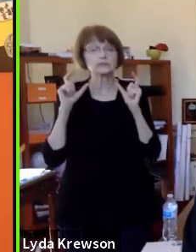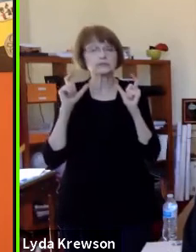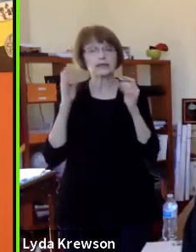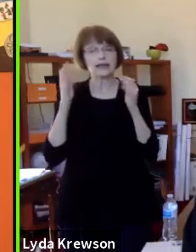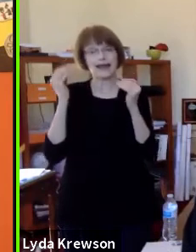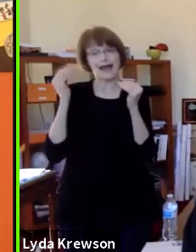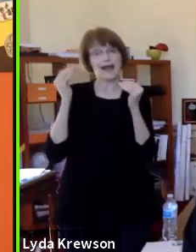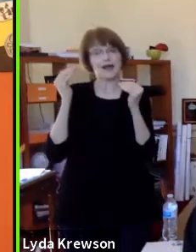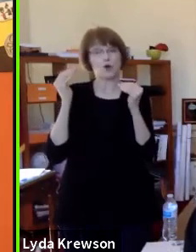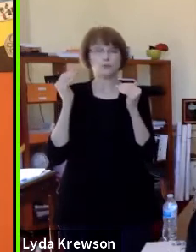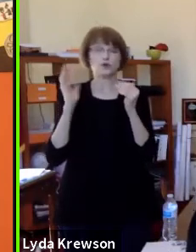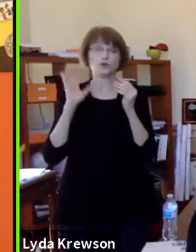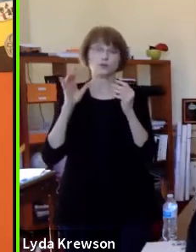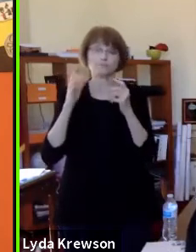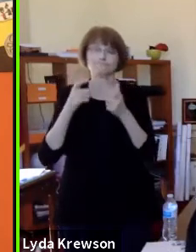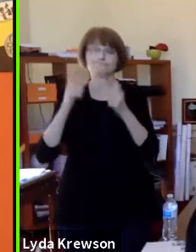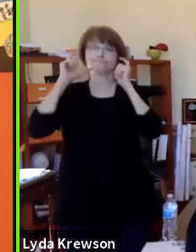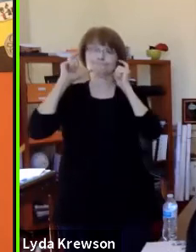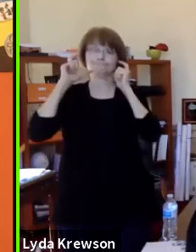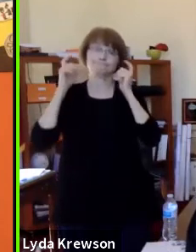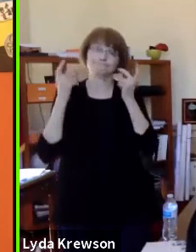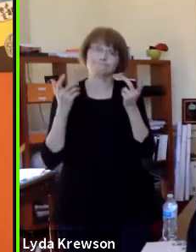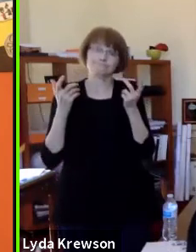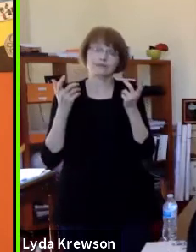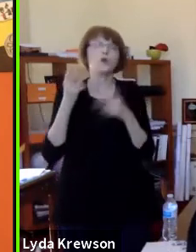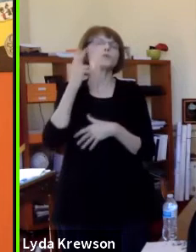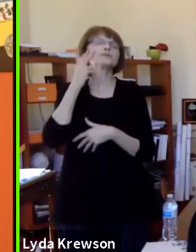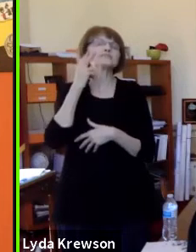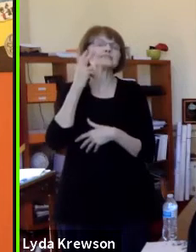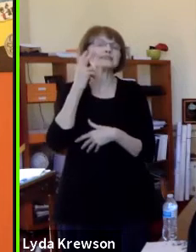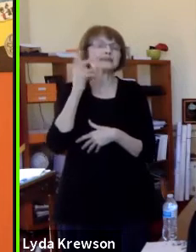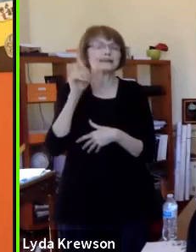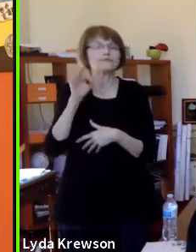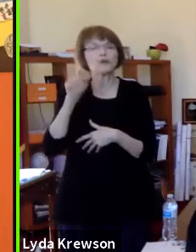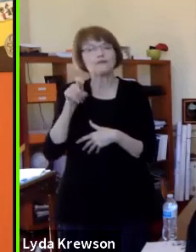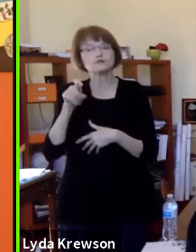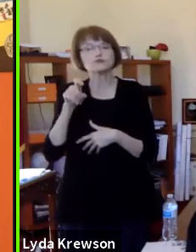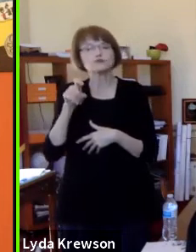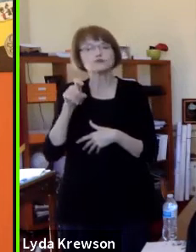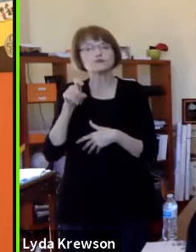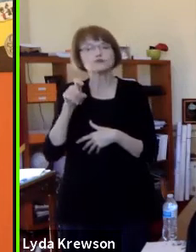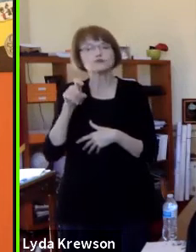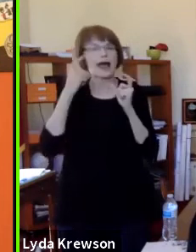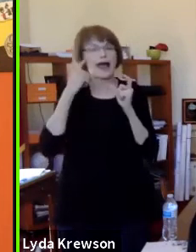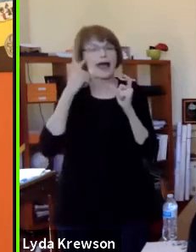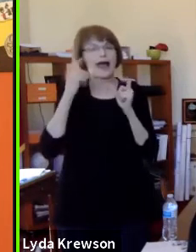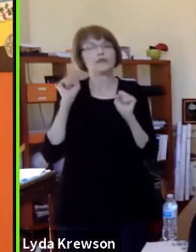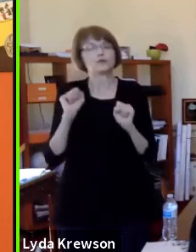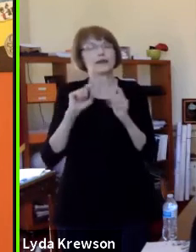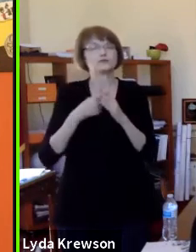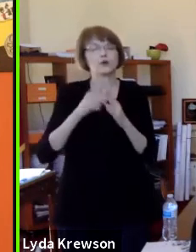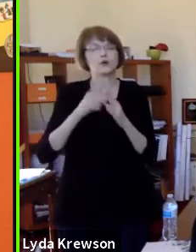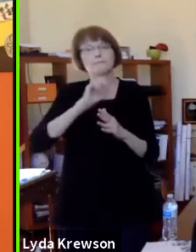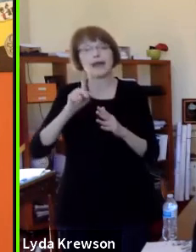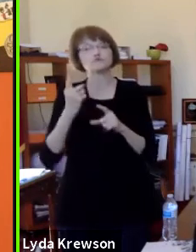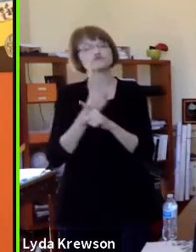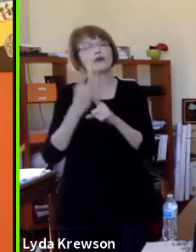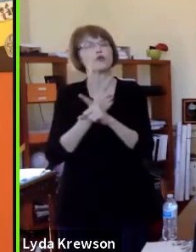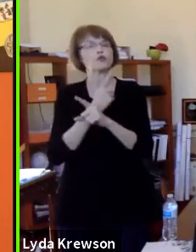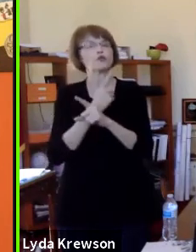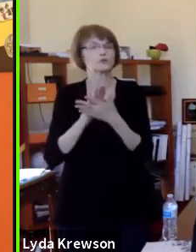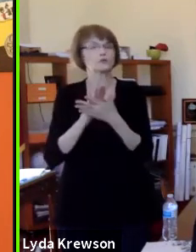hope you'll do that. So we'll see. We'll see if you have to wear a mask or not. But I do think you'll be able to start to real school